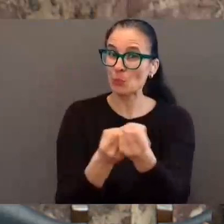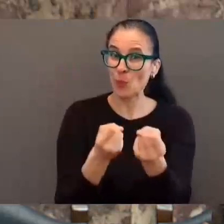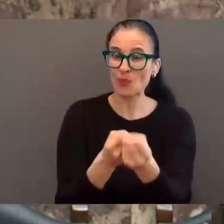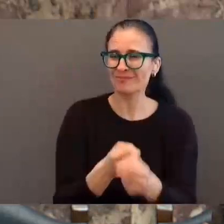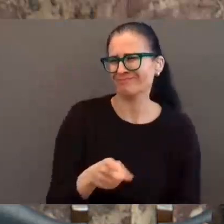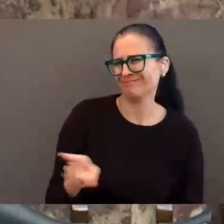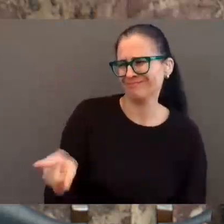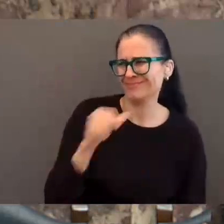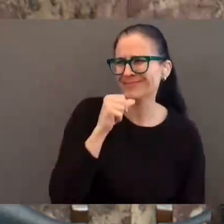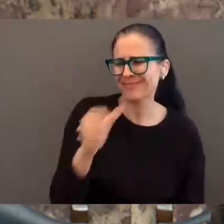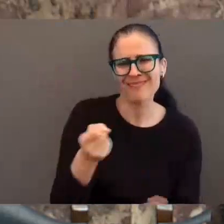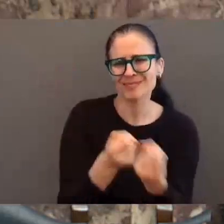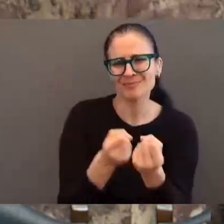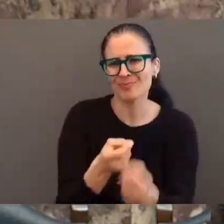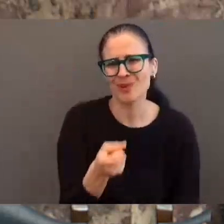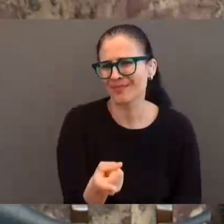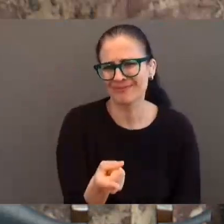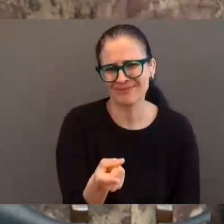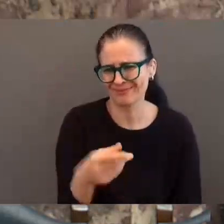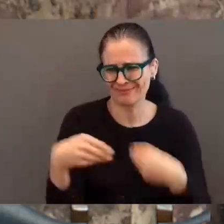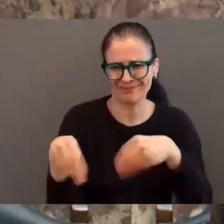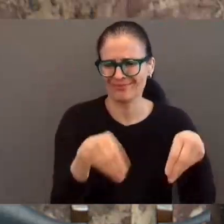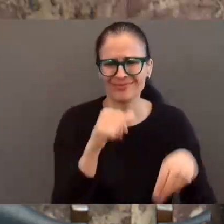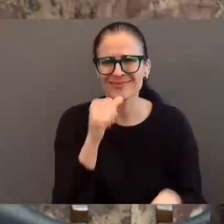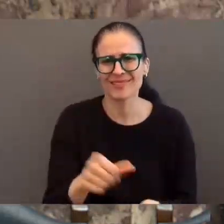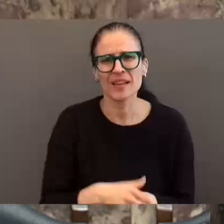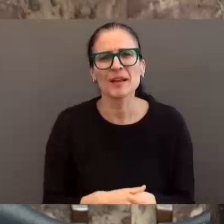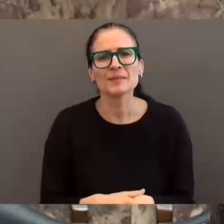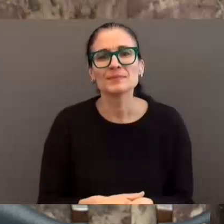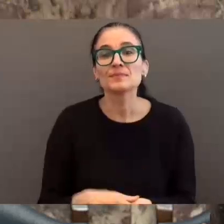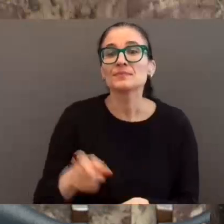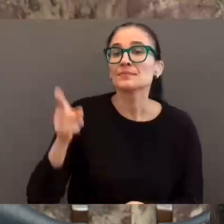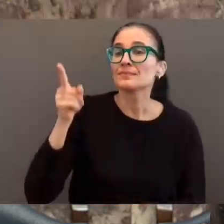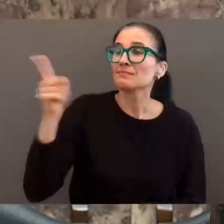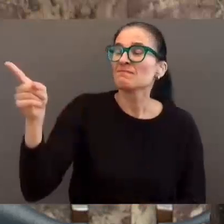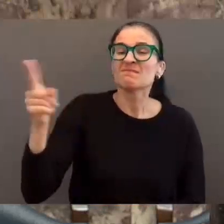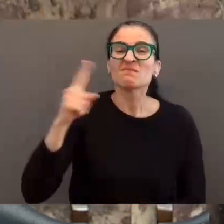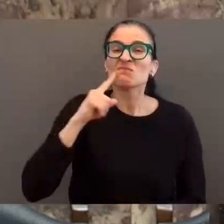Mr. Speaker, the government has scoffed at recent warnings from U.S.